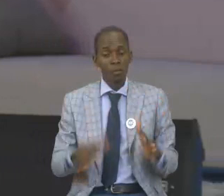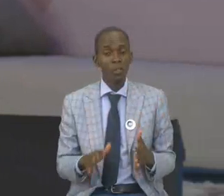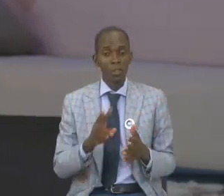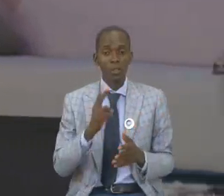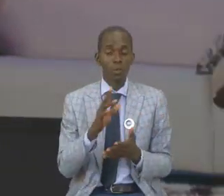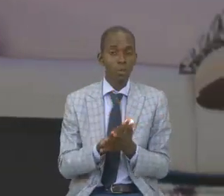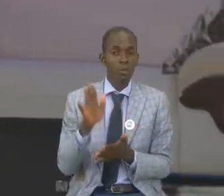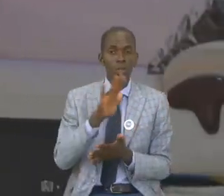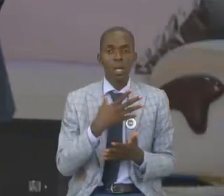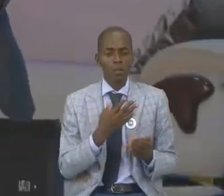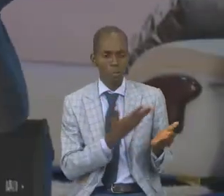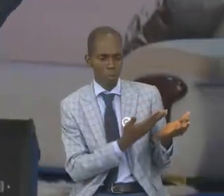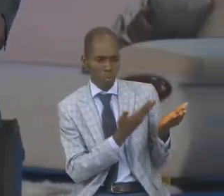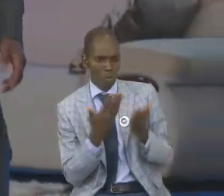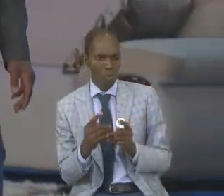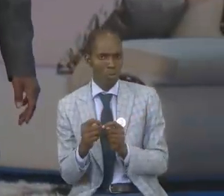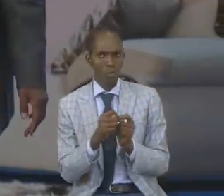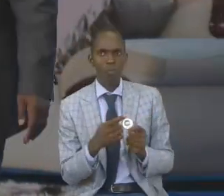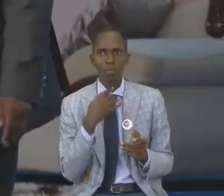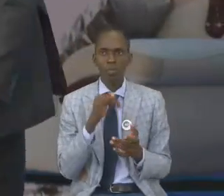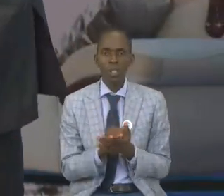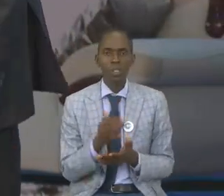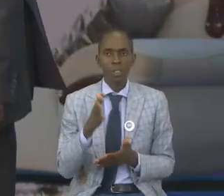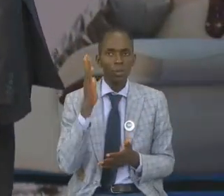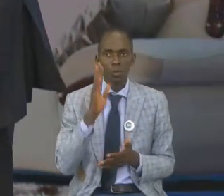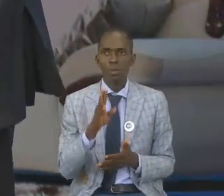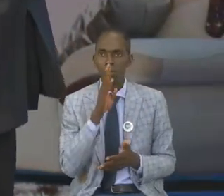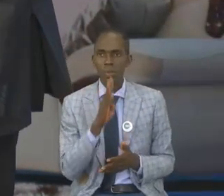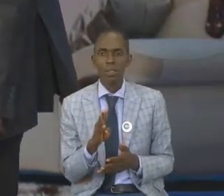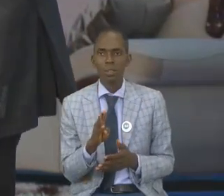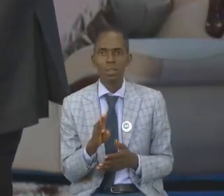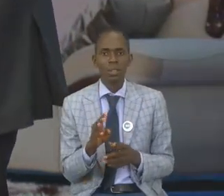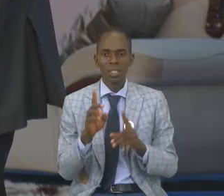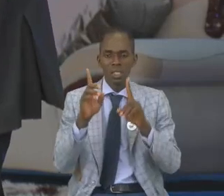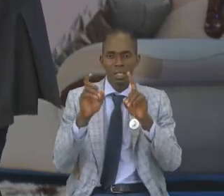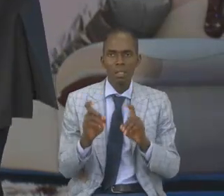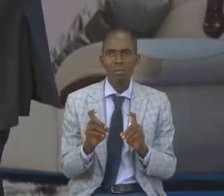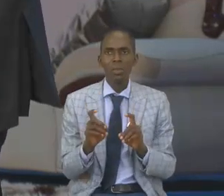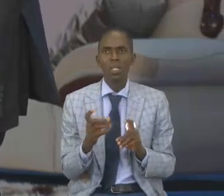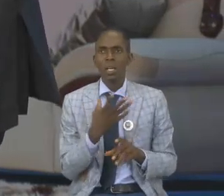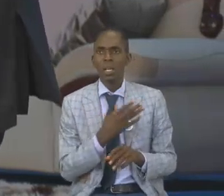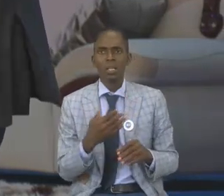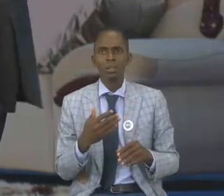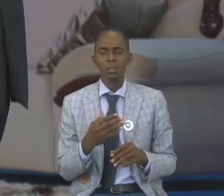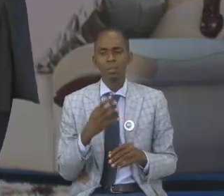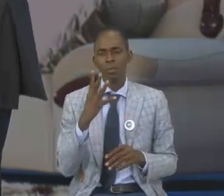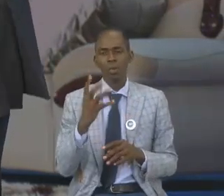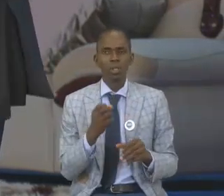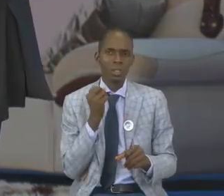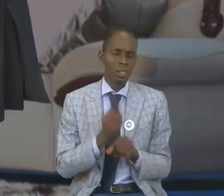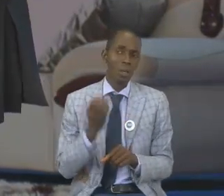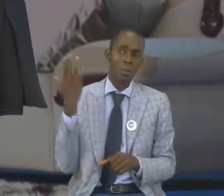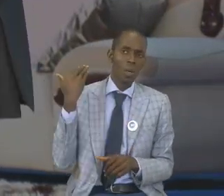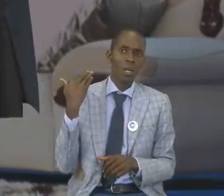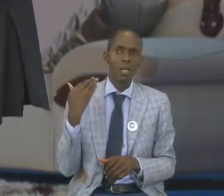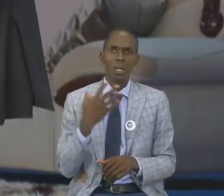them together and you say that the exam you took and you had first class 4 years ago, you're going to sit